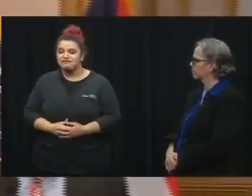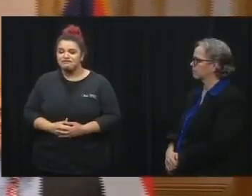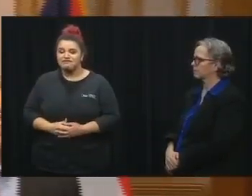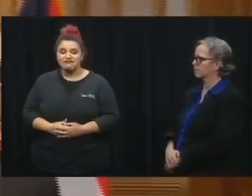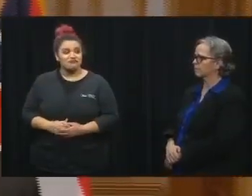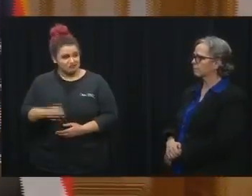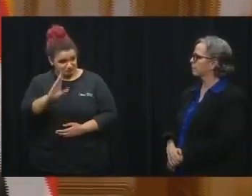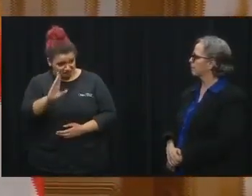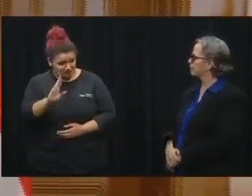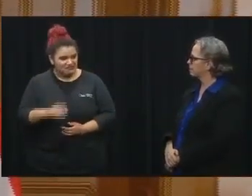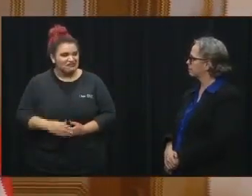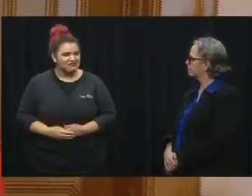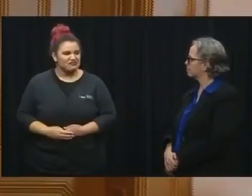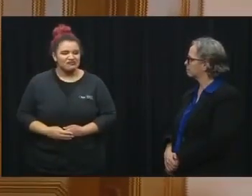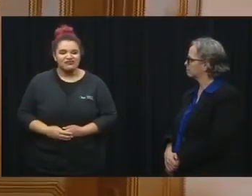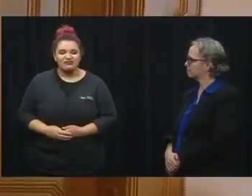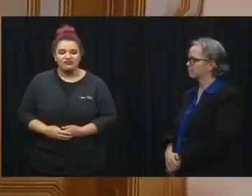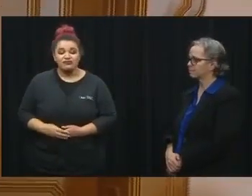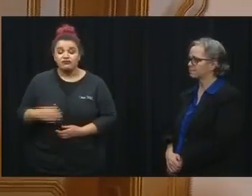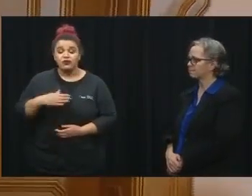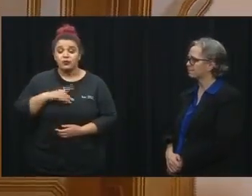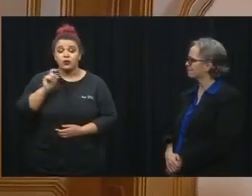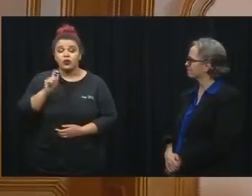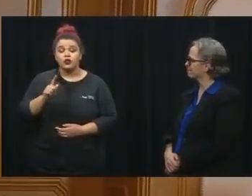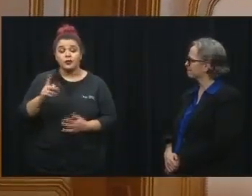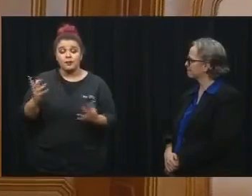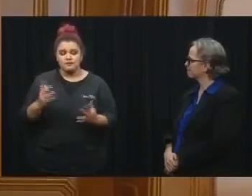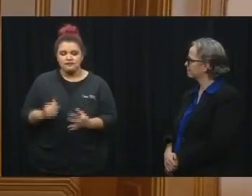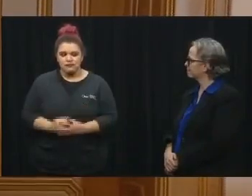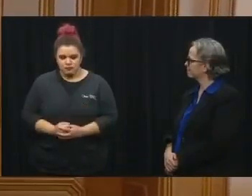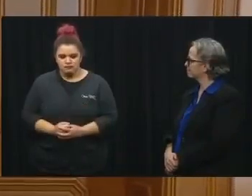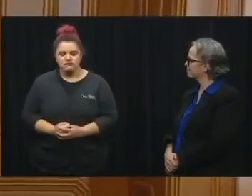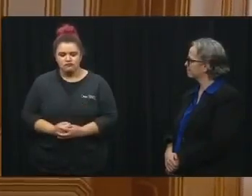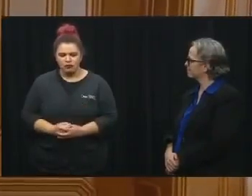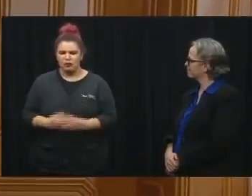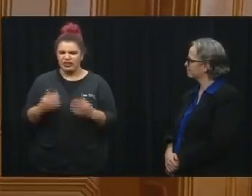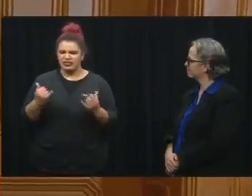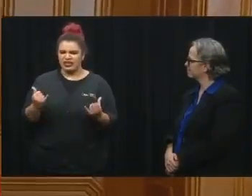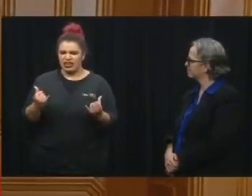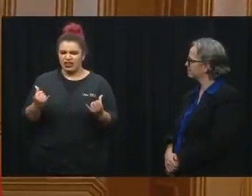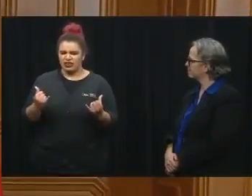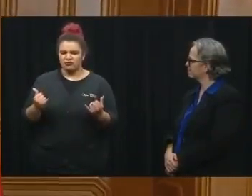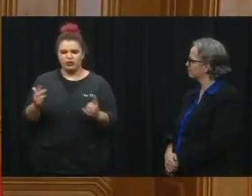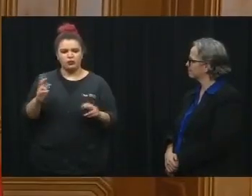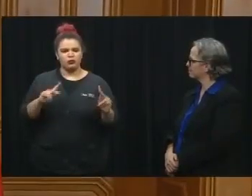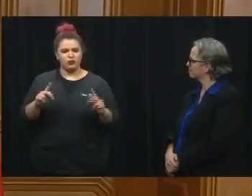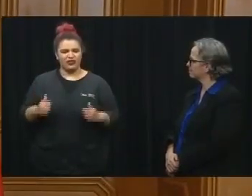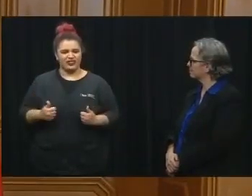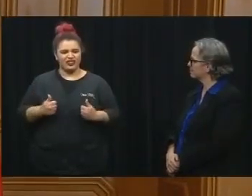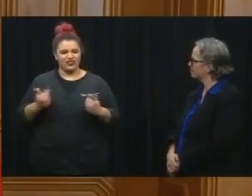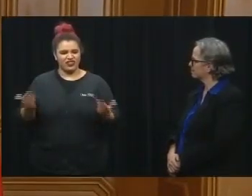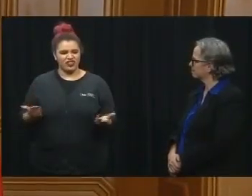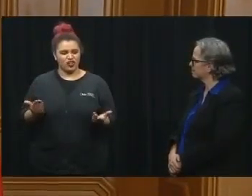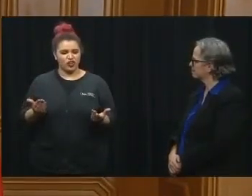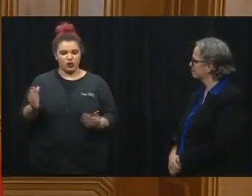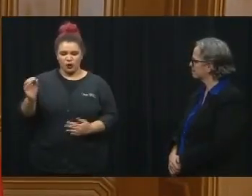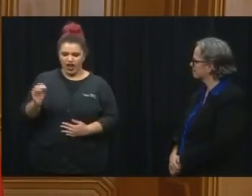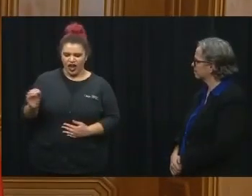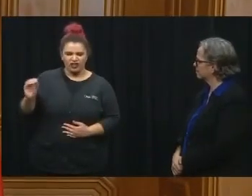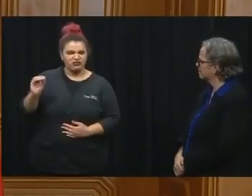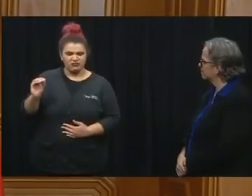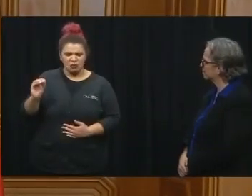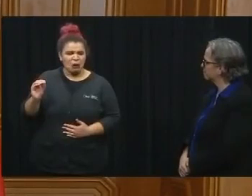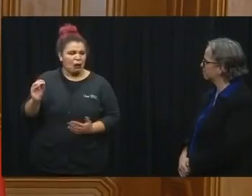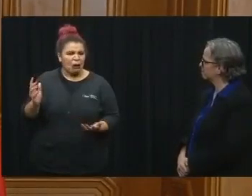Governor. My question is, there are thousands of Ohioans right now who have school-aged children